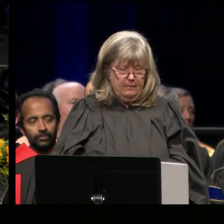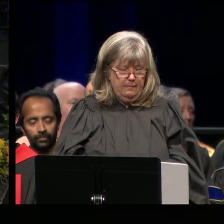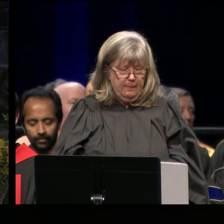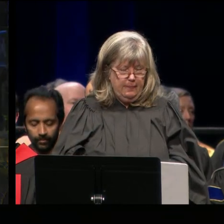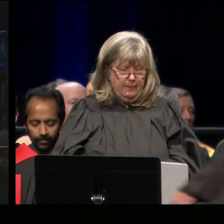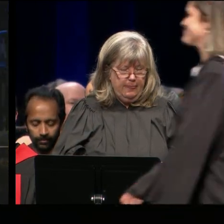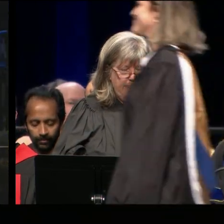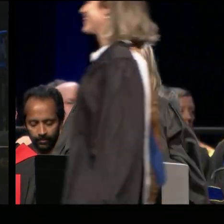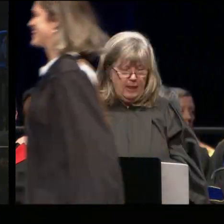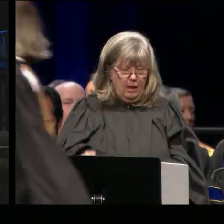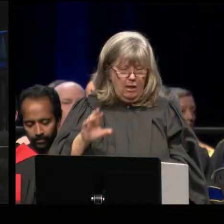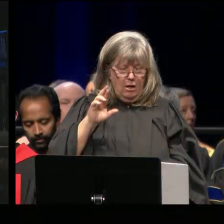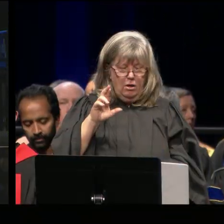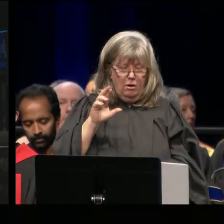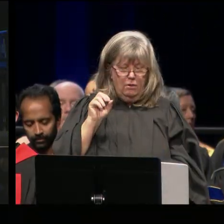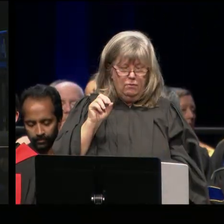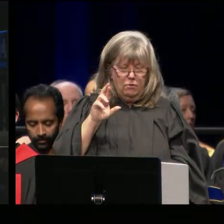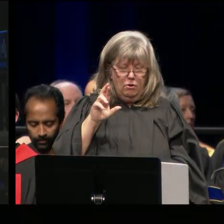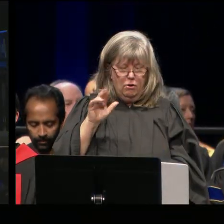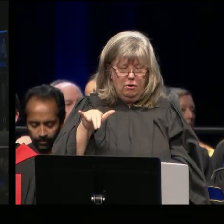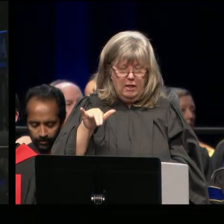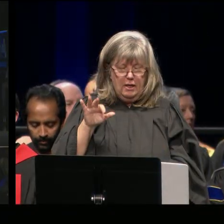Rory Vale.